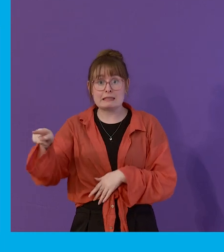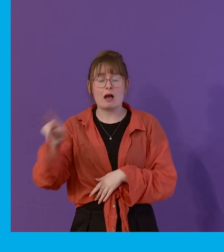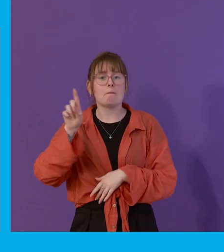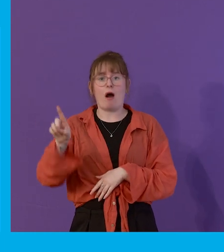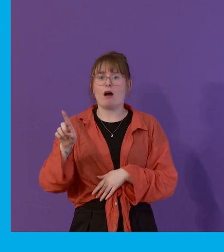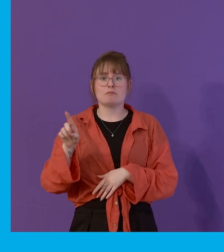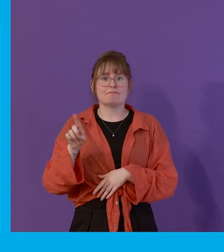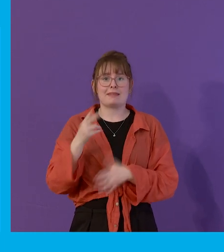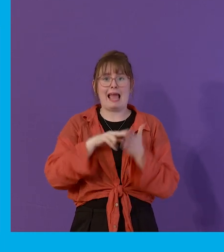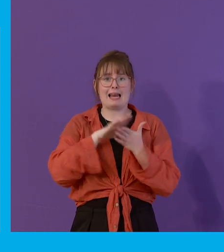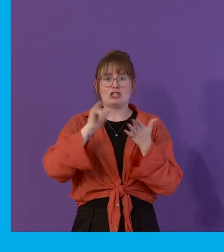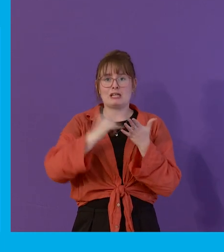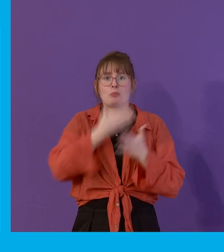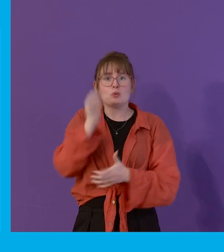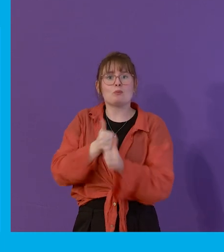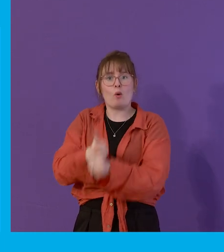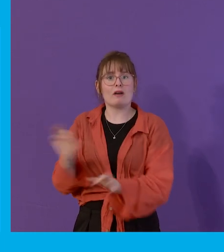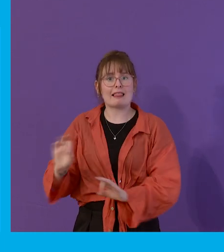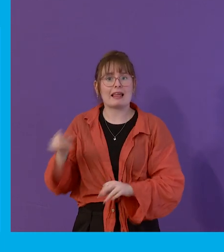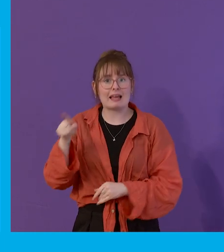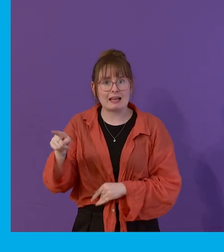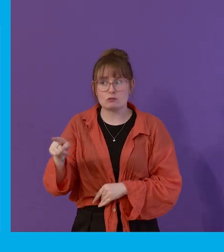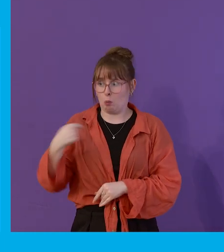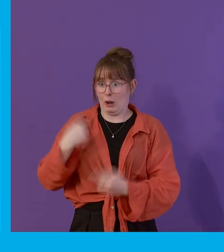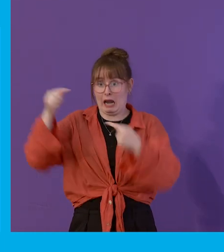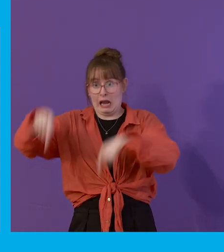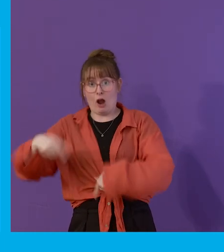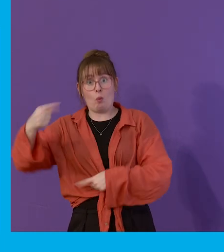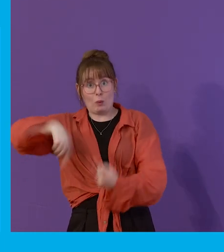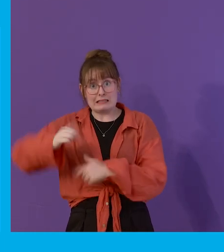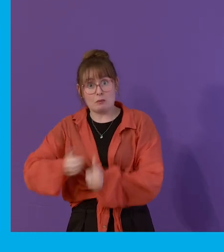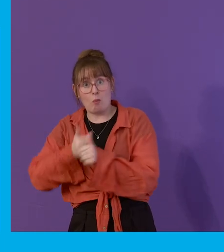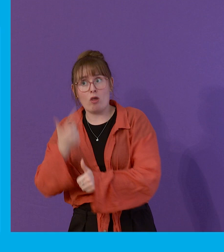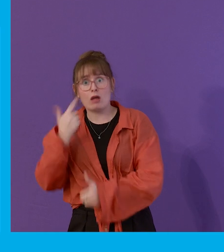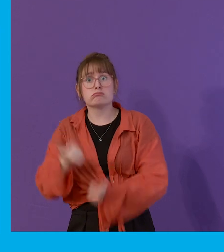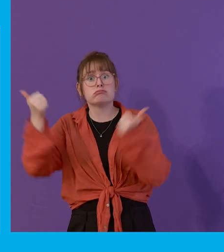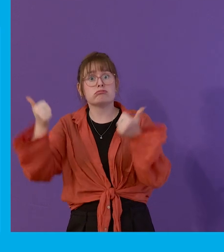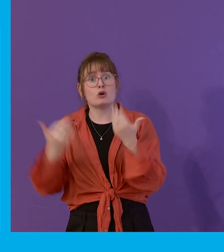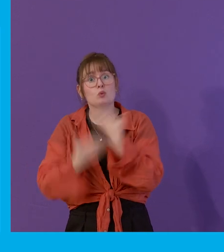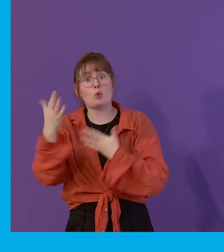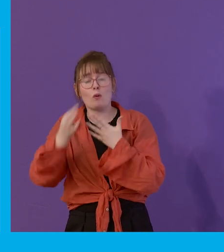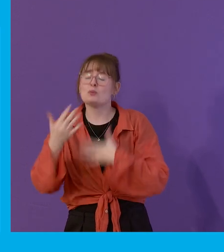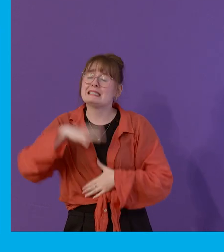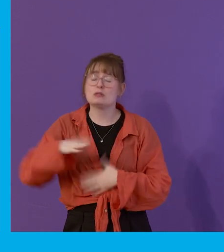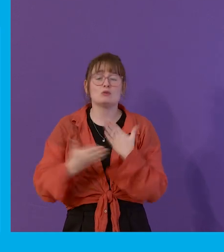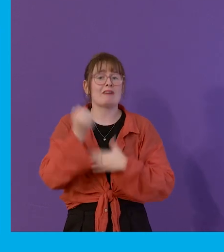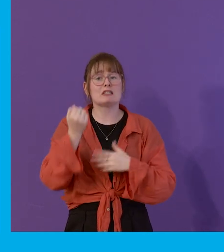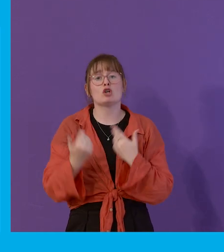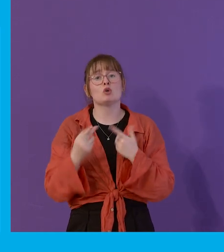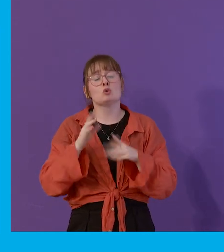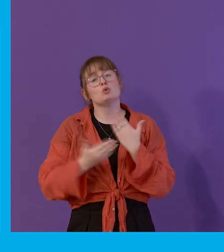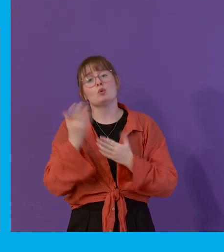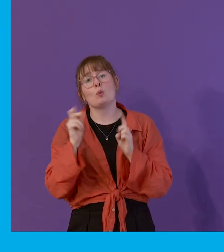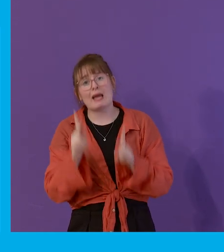community, funded by local people running up mountains every weekend. You know, this is, we've got to find a new way. New public management is broken across